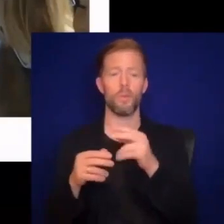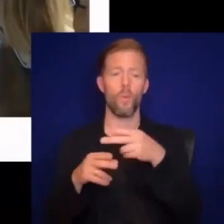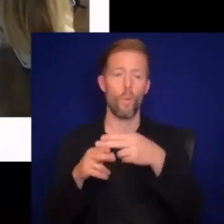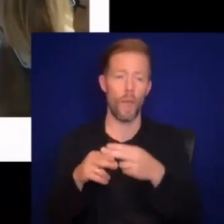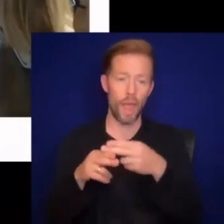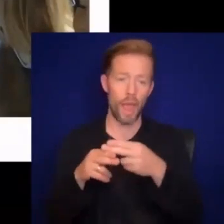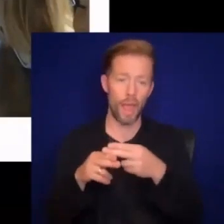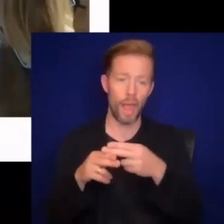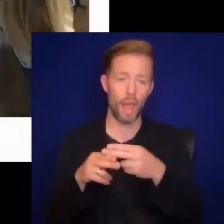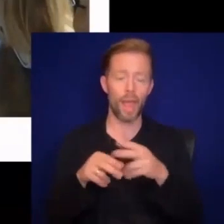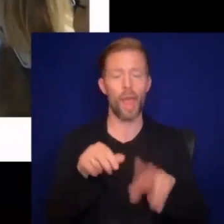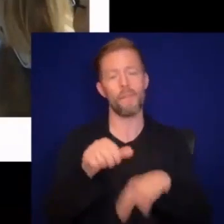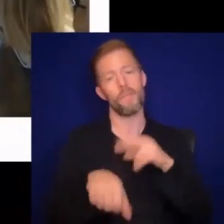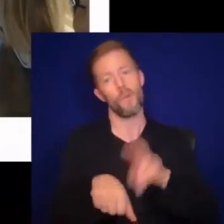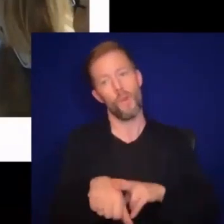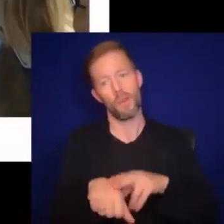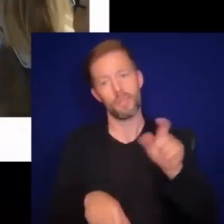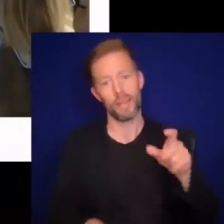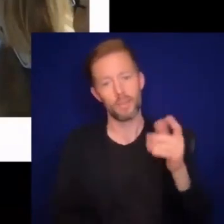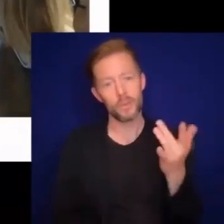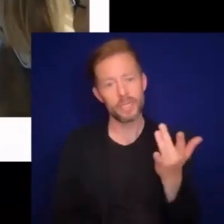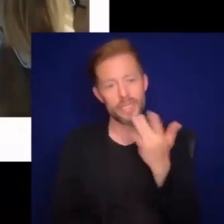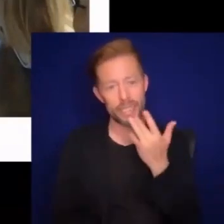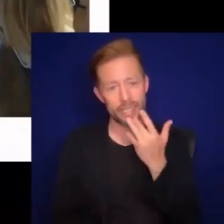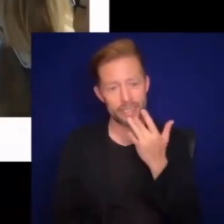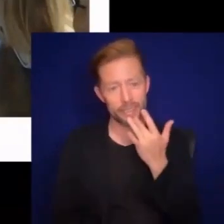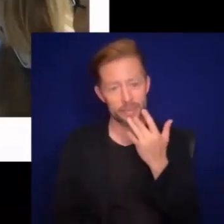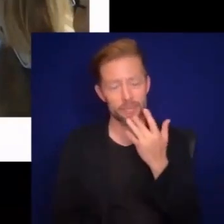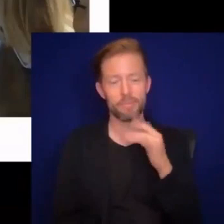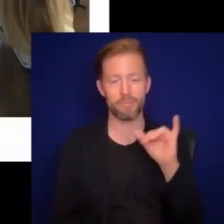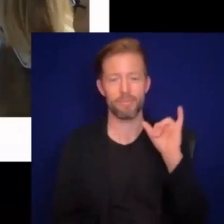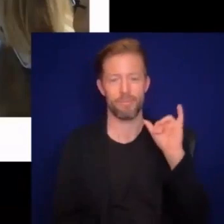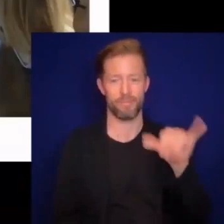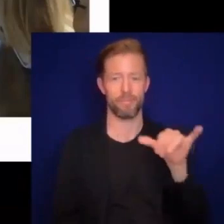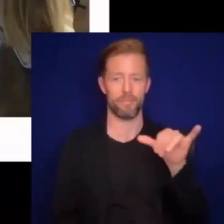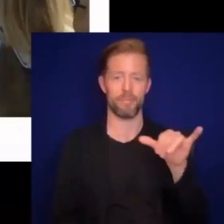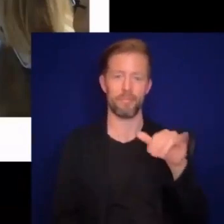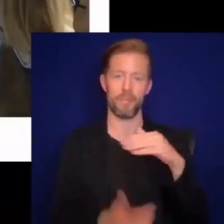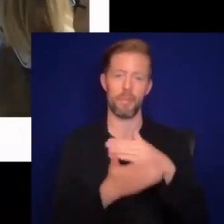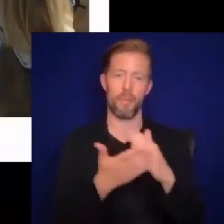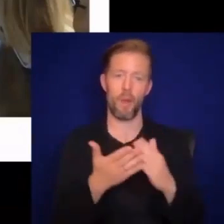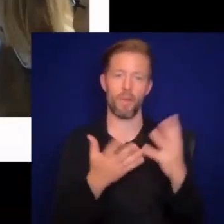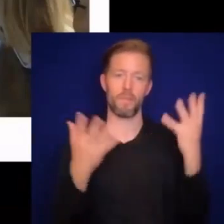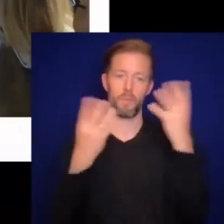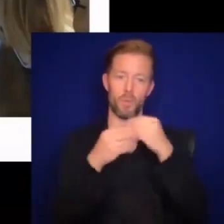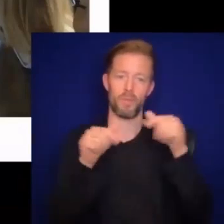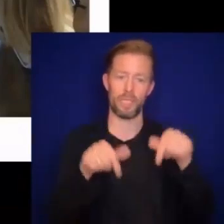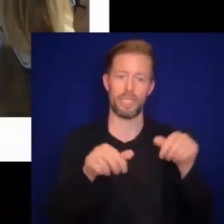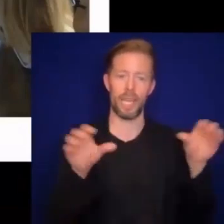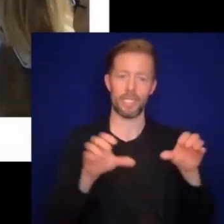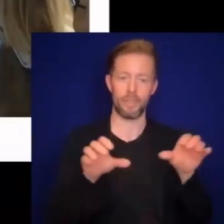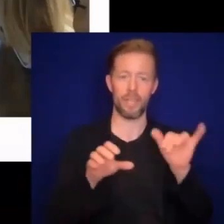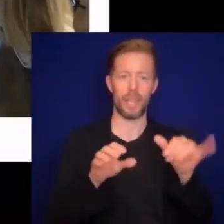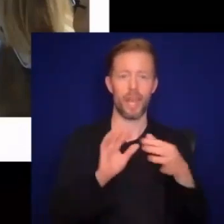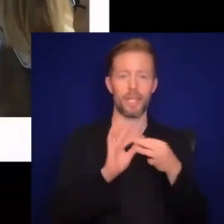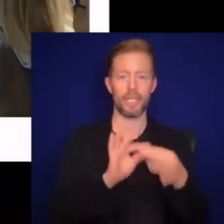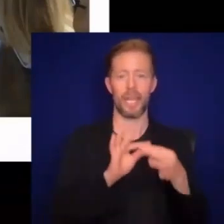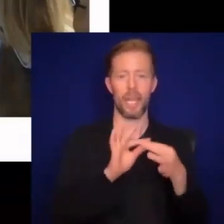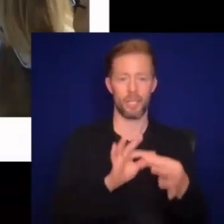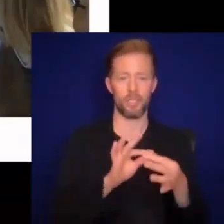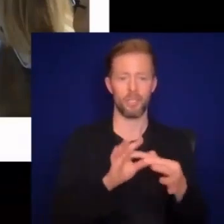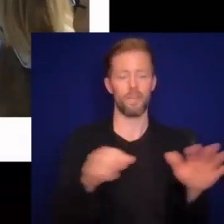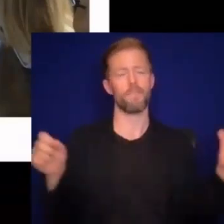garden, weighing, and of course, tasting. And that is part of the beauty of these activities